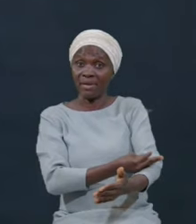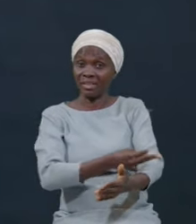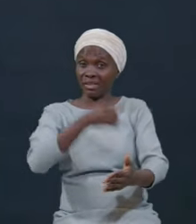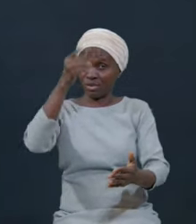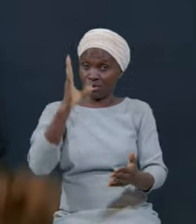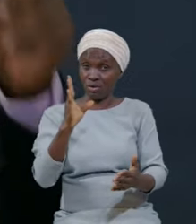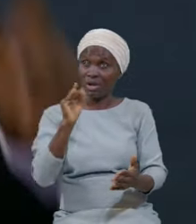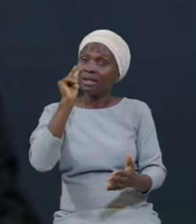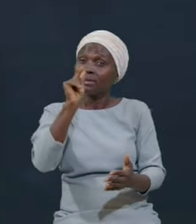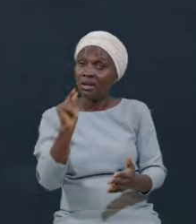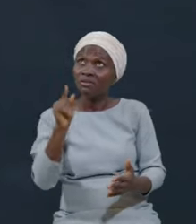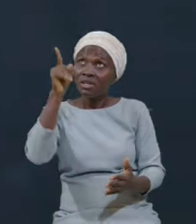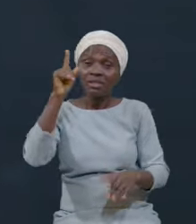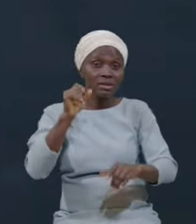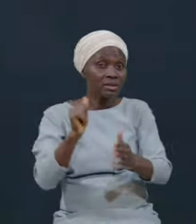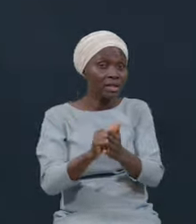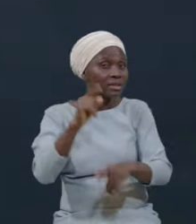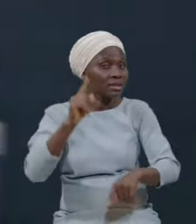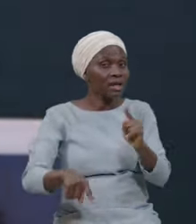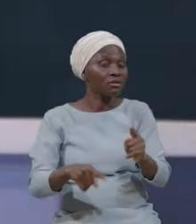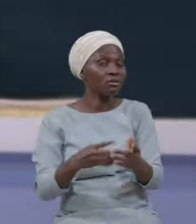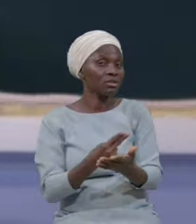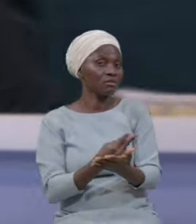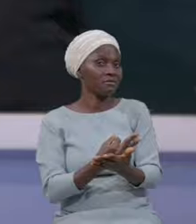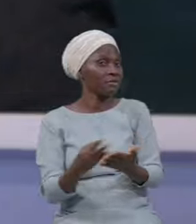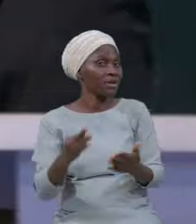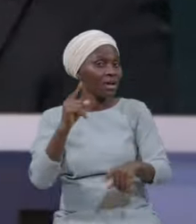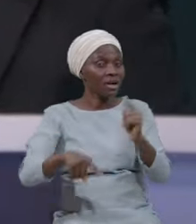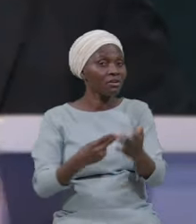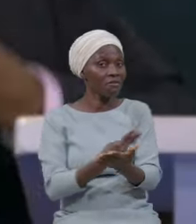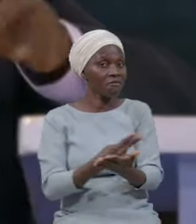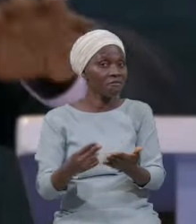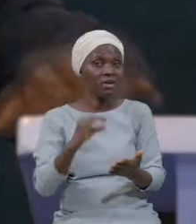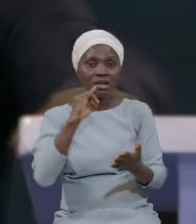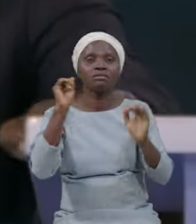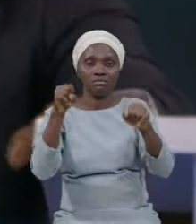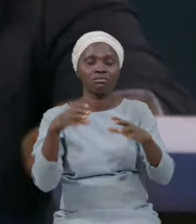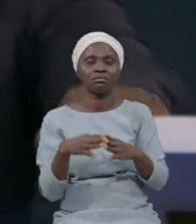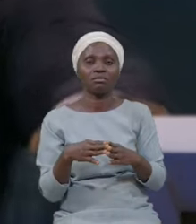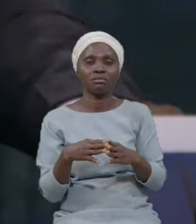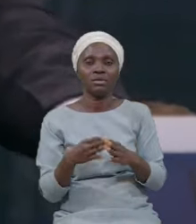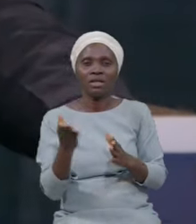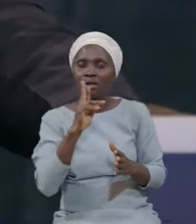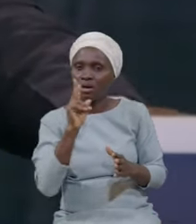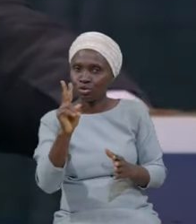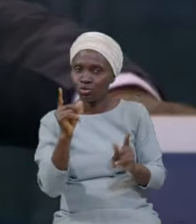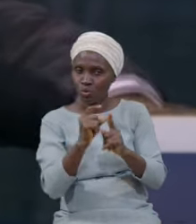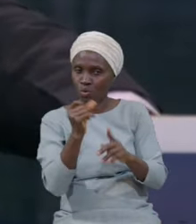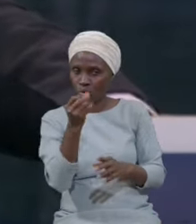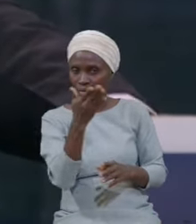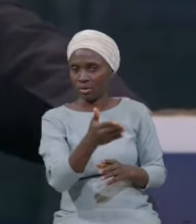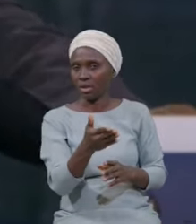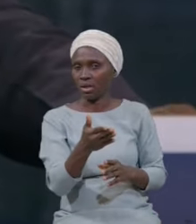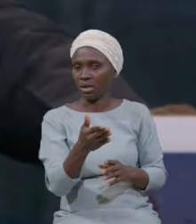fail is able. Is able. And there are two words. There is a word able, there is the